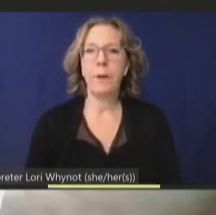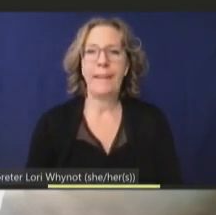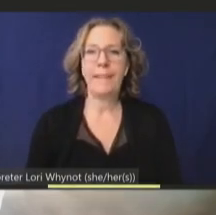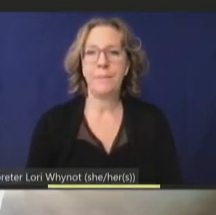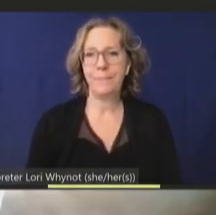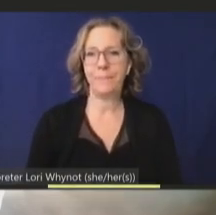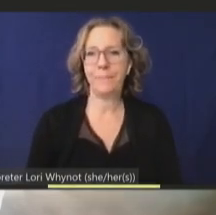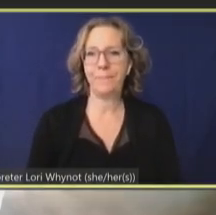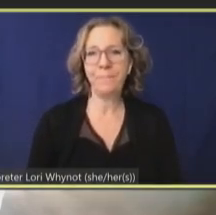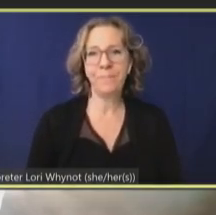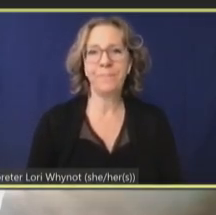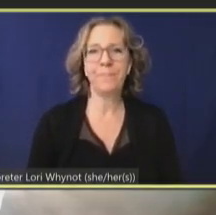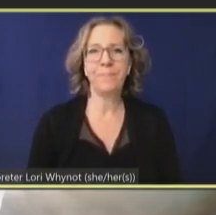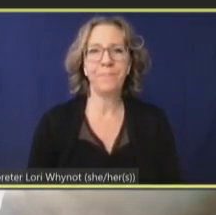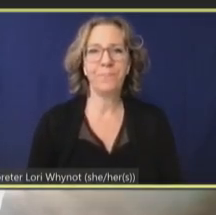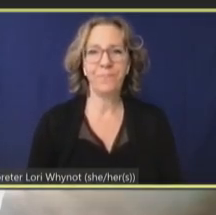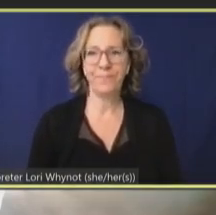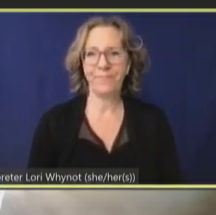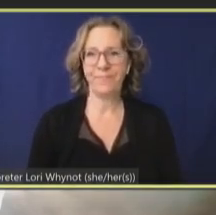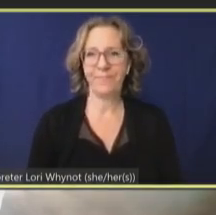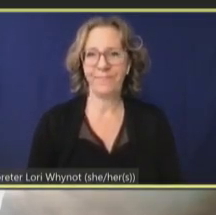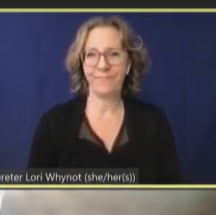Okay. Paulette.